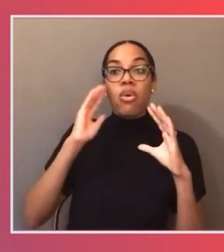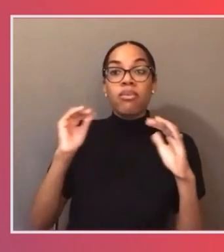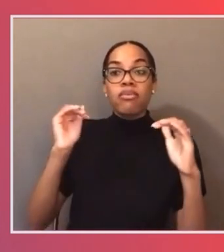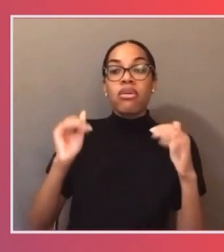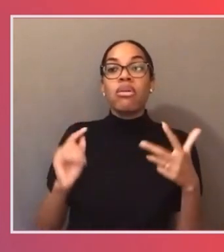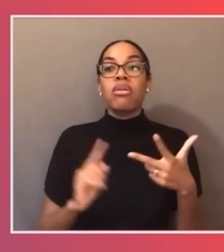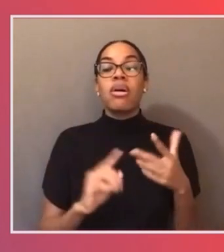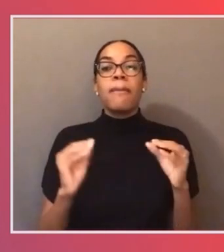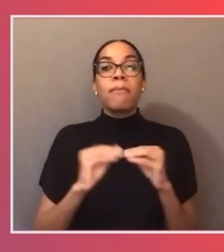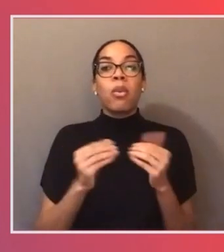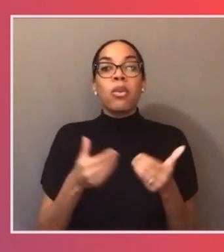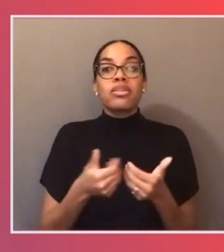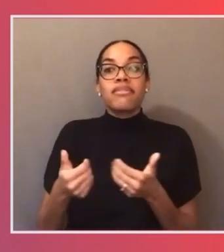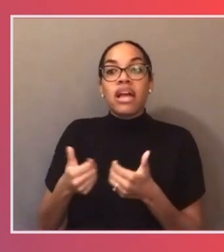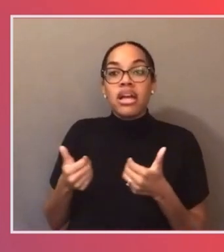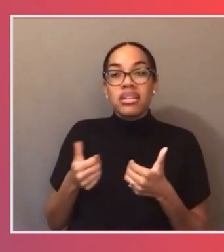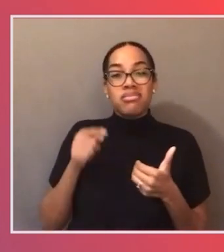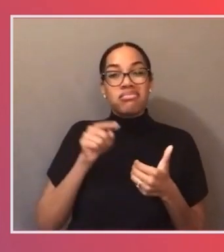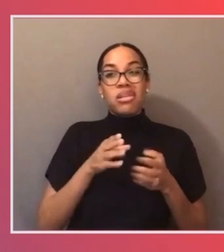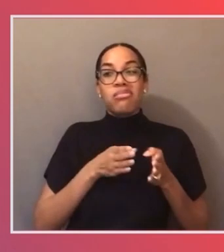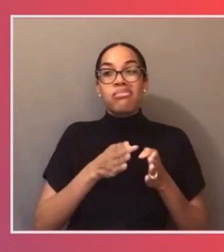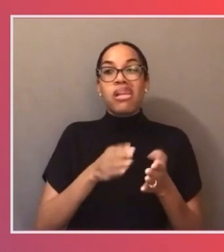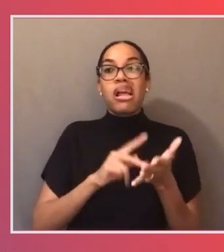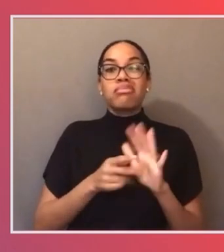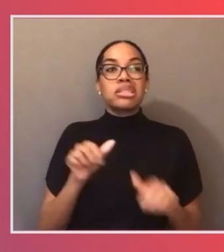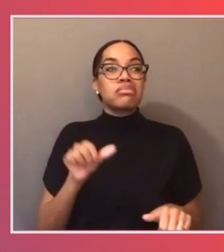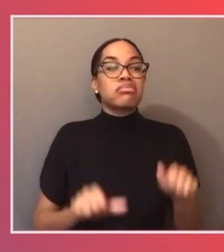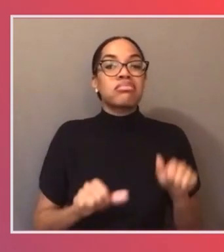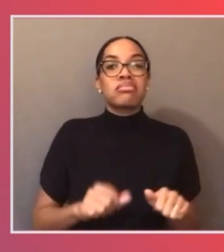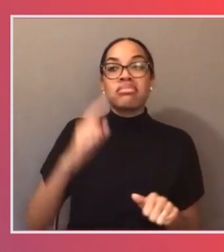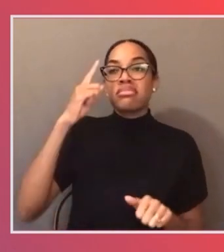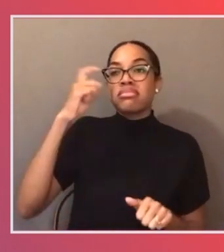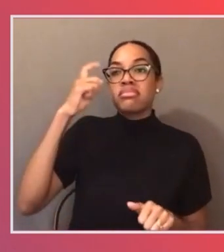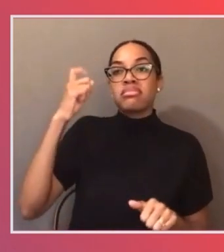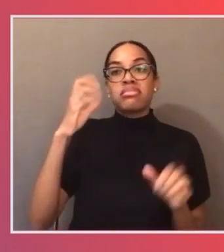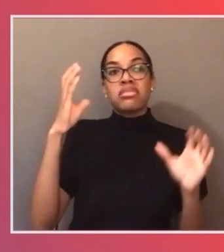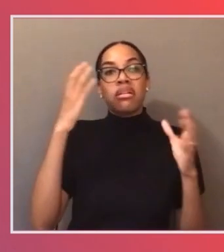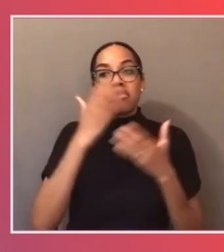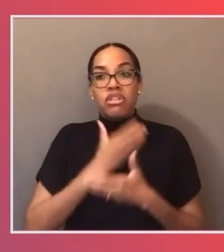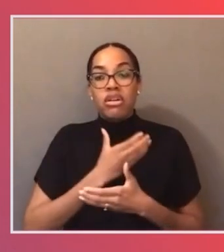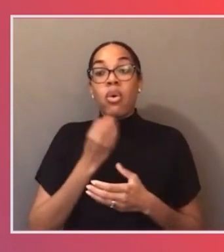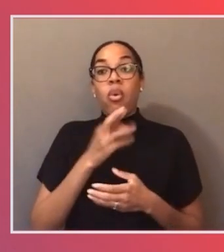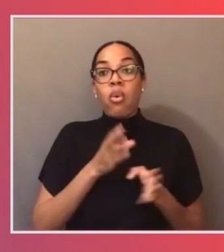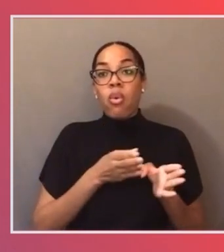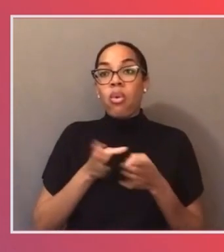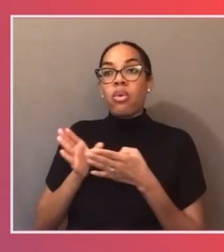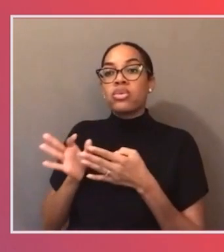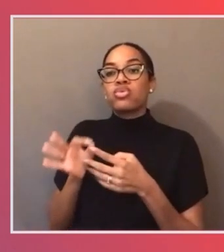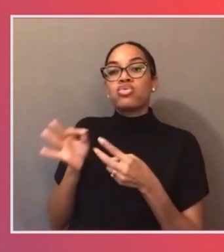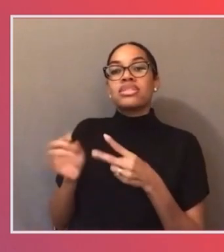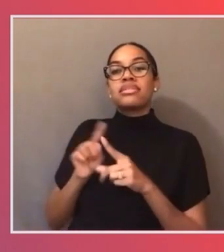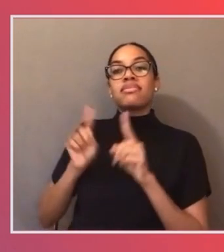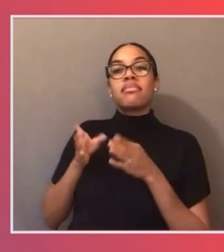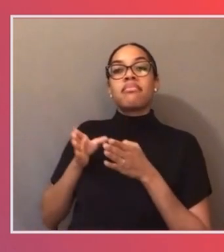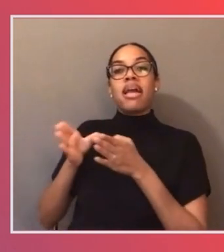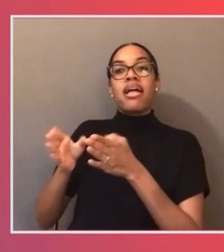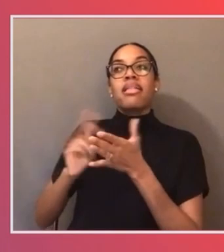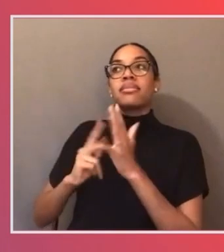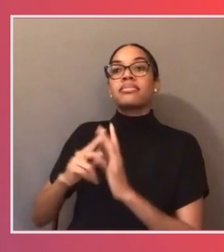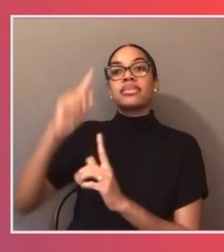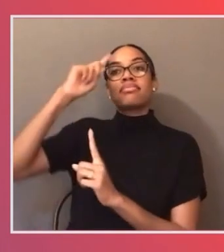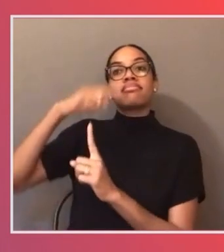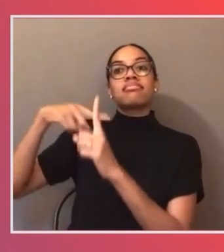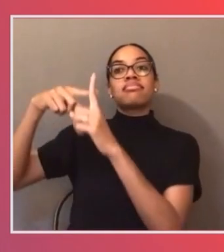suspicion. Or we can choose a different path. A path of hope and light. Was it Steve